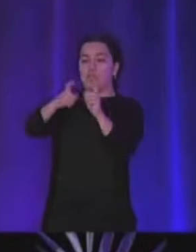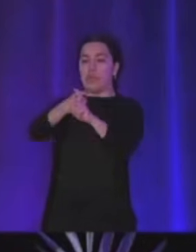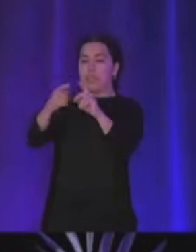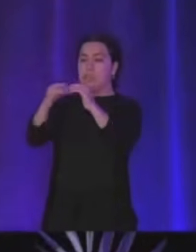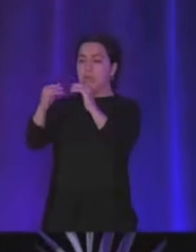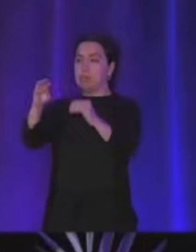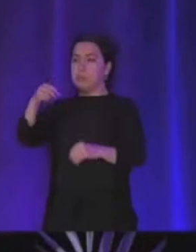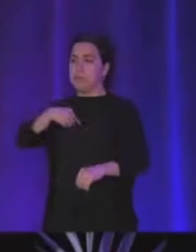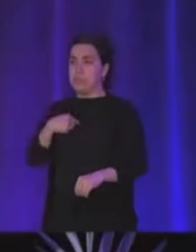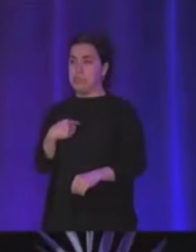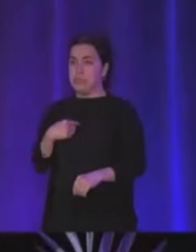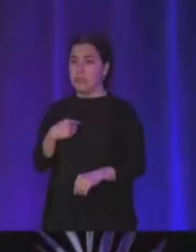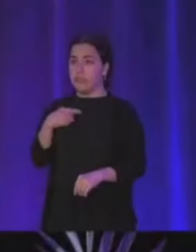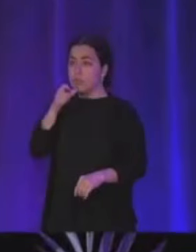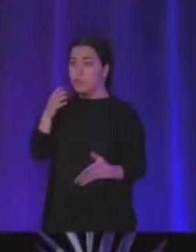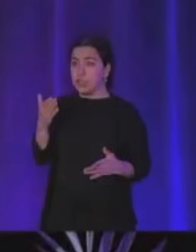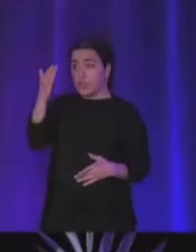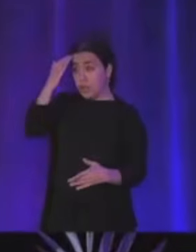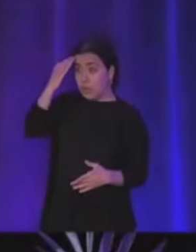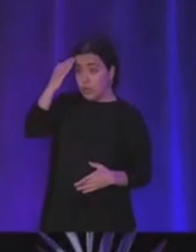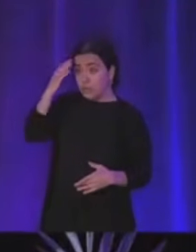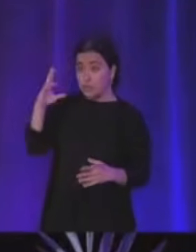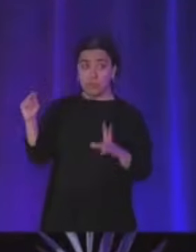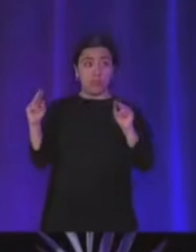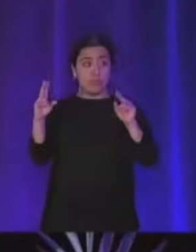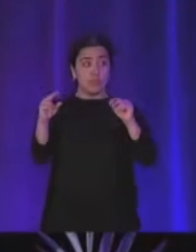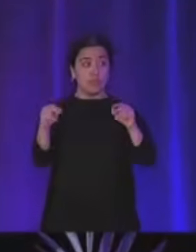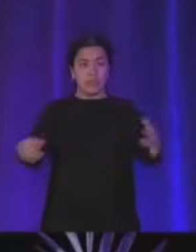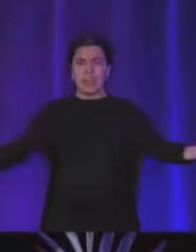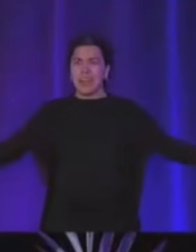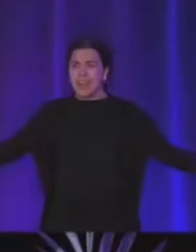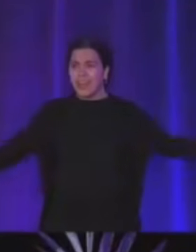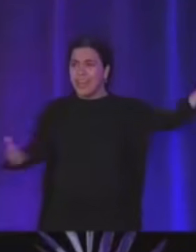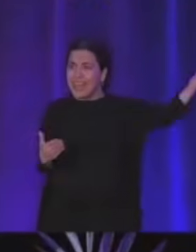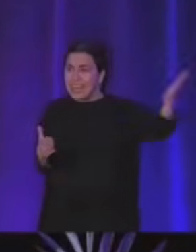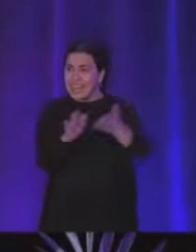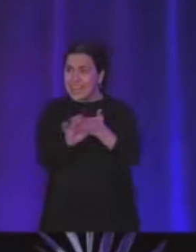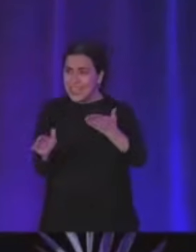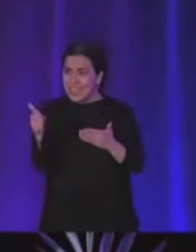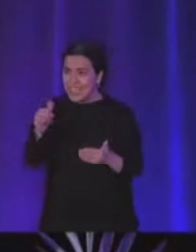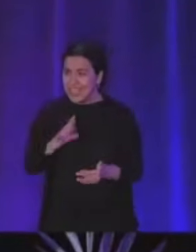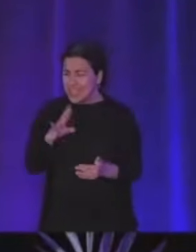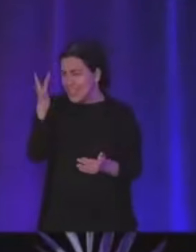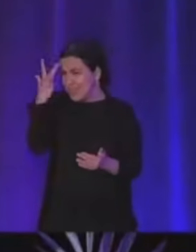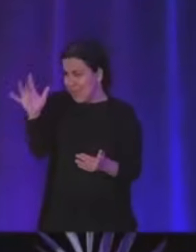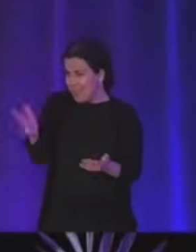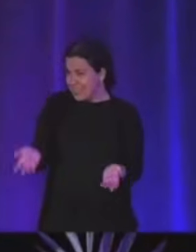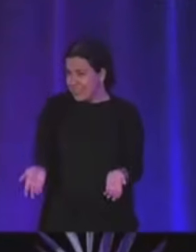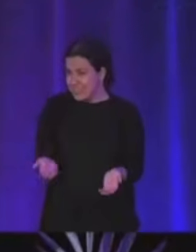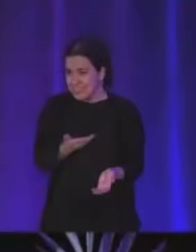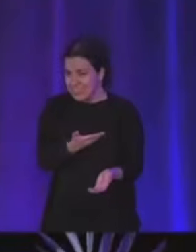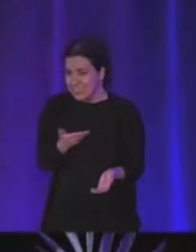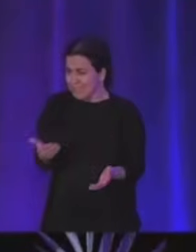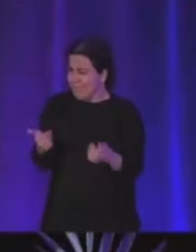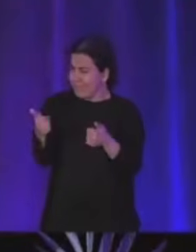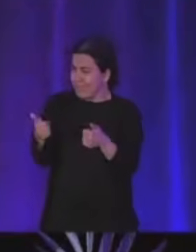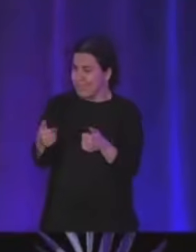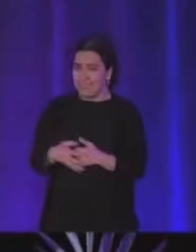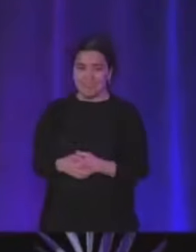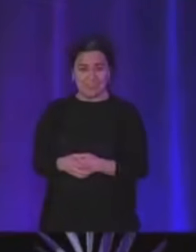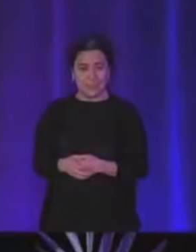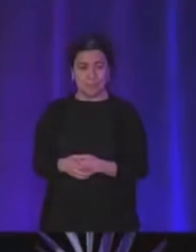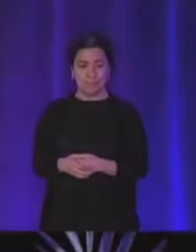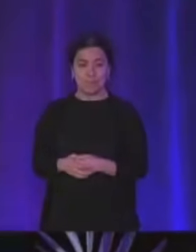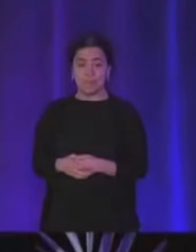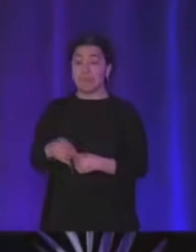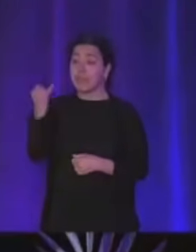syntax? No? Look at that. That's so much cleaner. I like it. So smart. Look at you. Good stuff. So if you